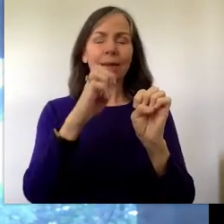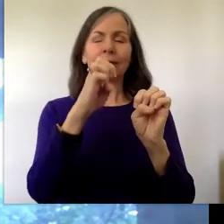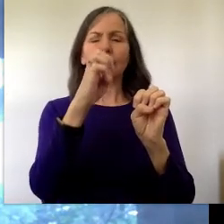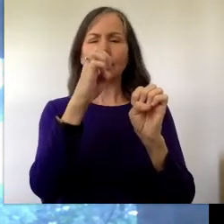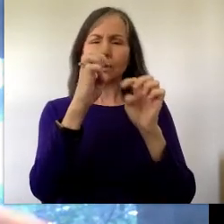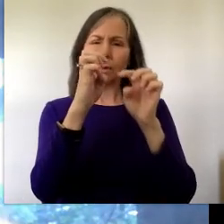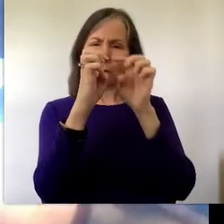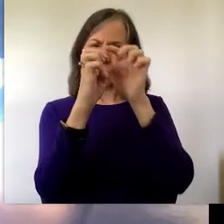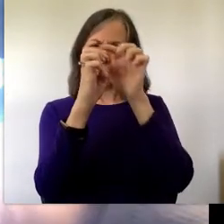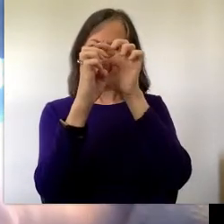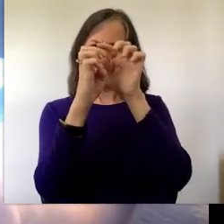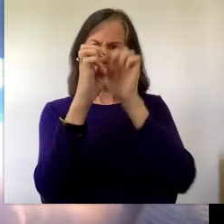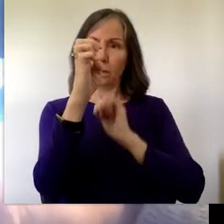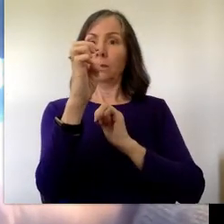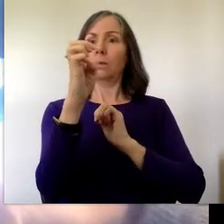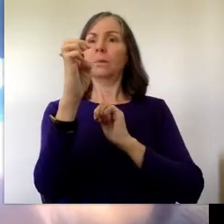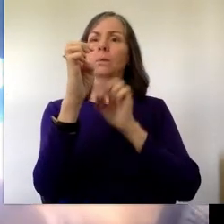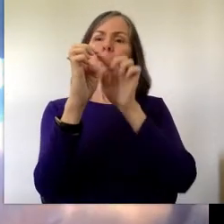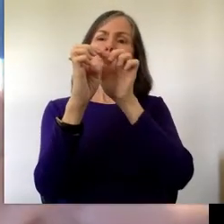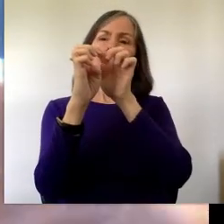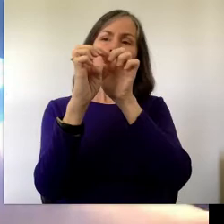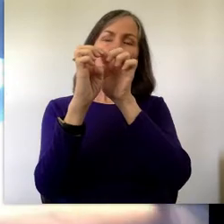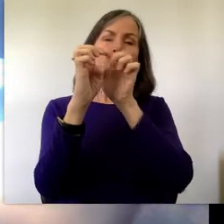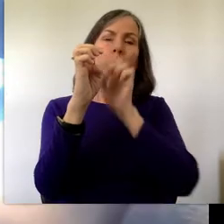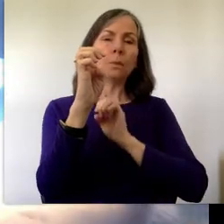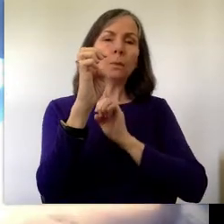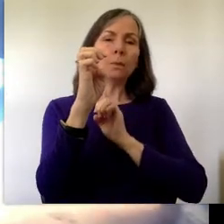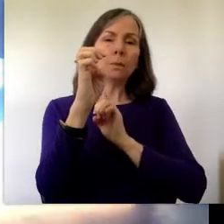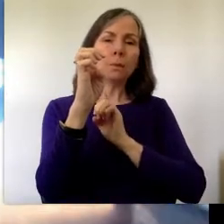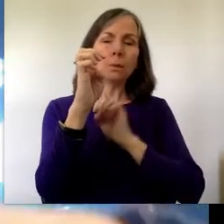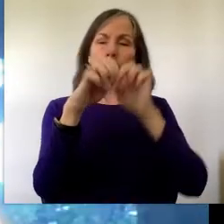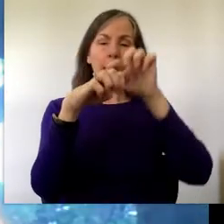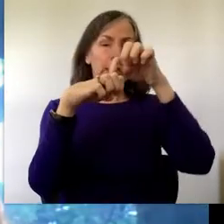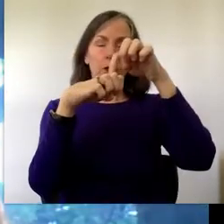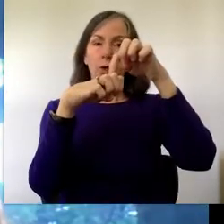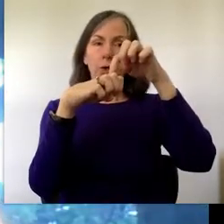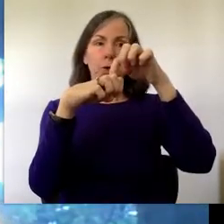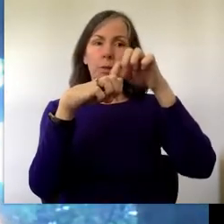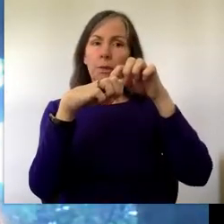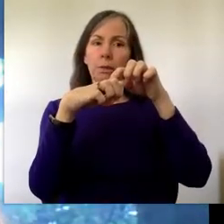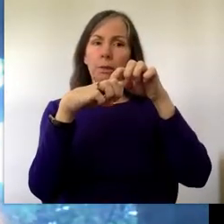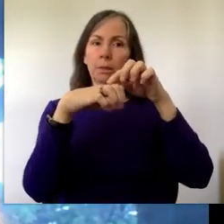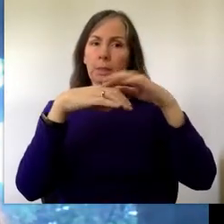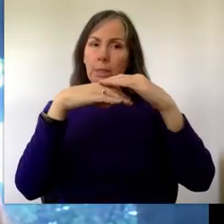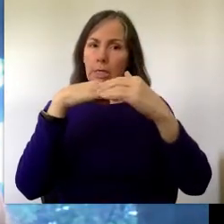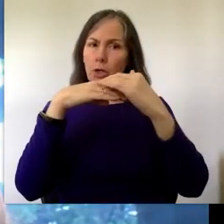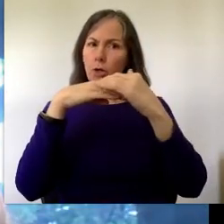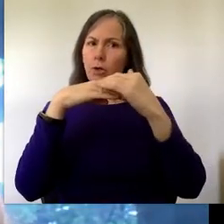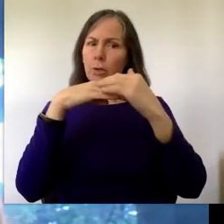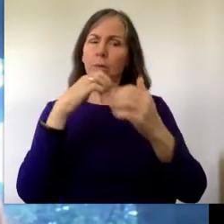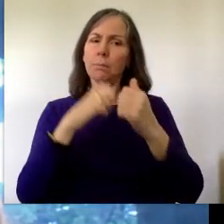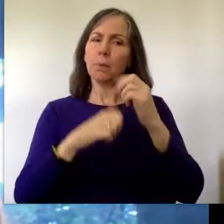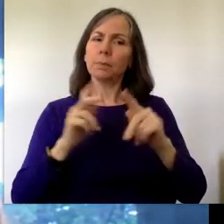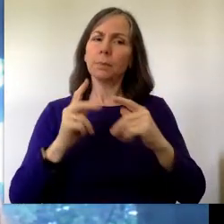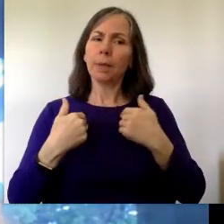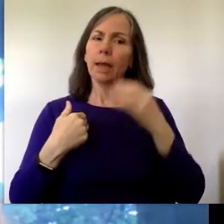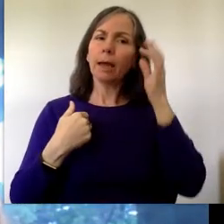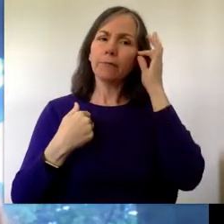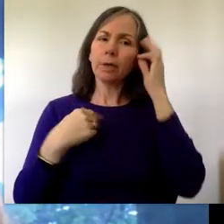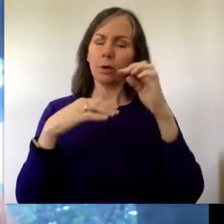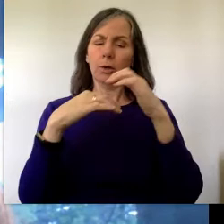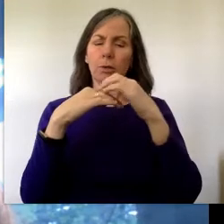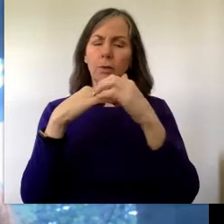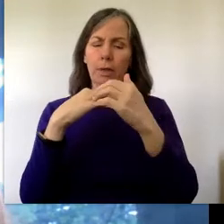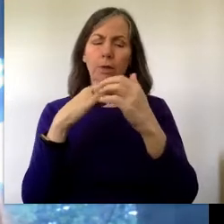top. So right up here, I'm not looking down here because there's hair here pretty much for everybody,